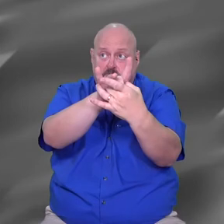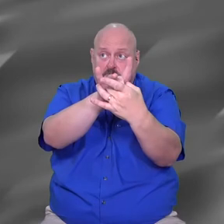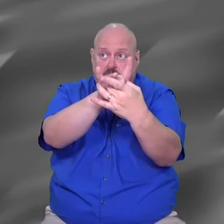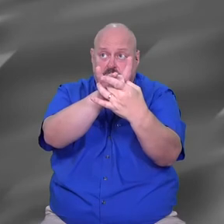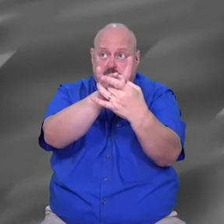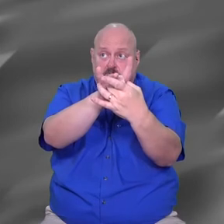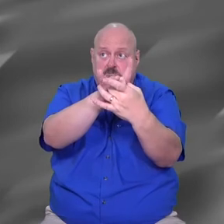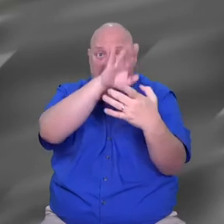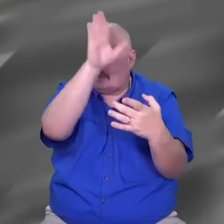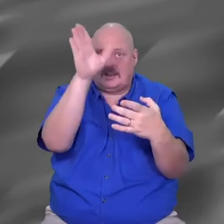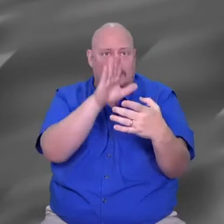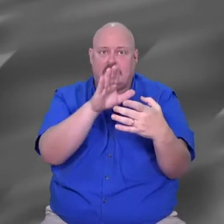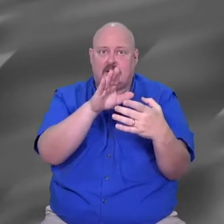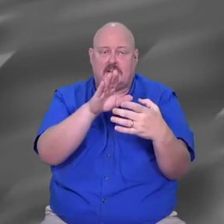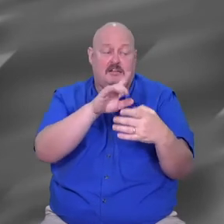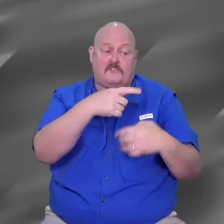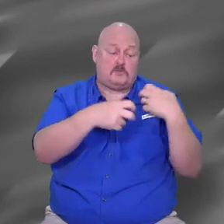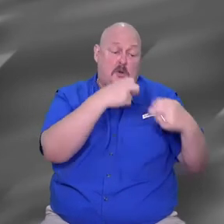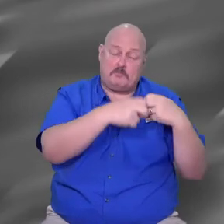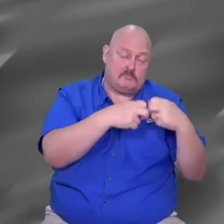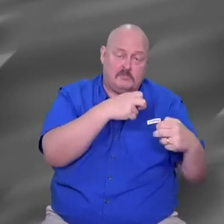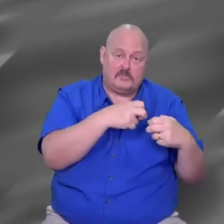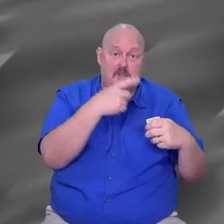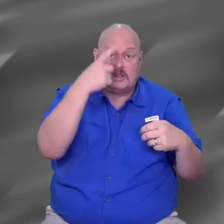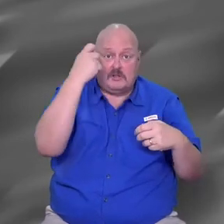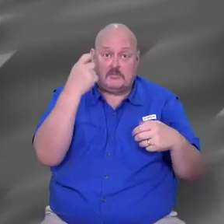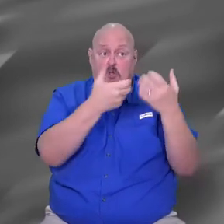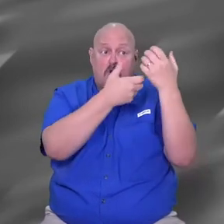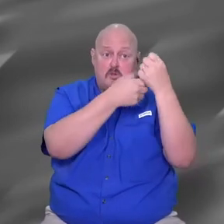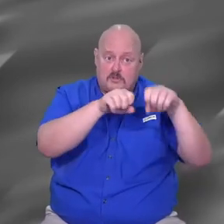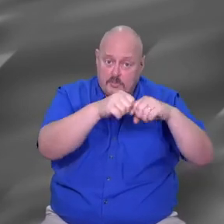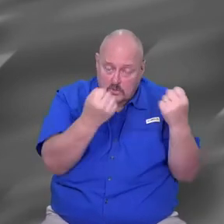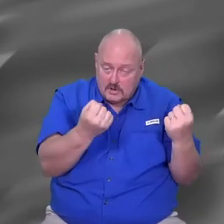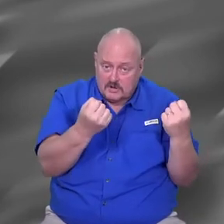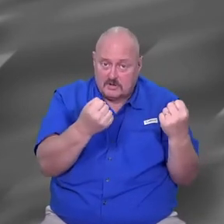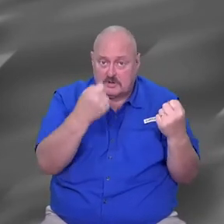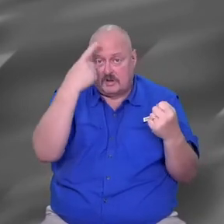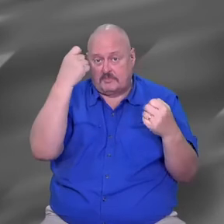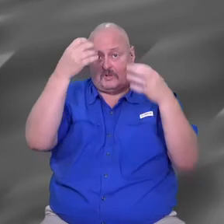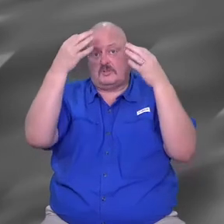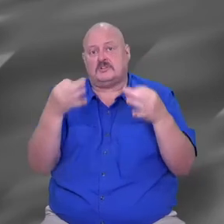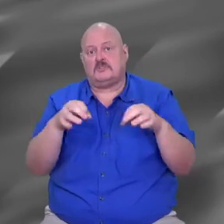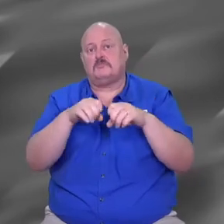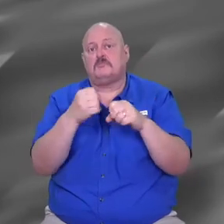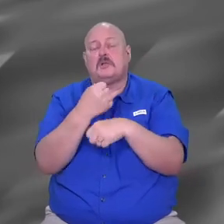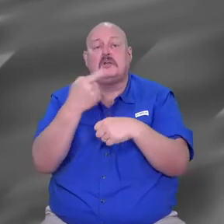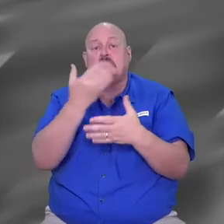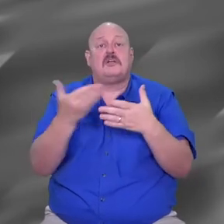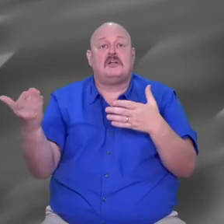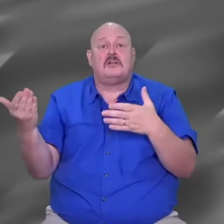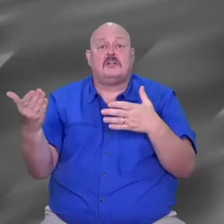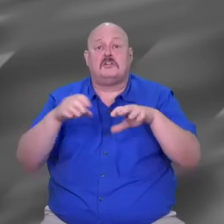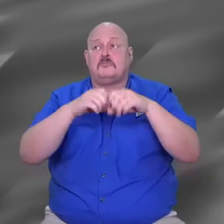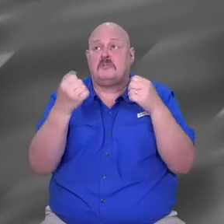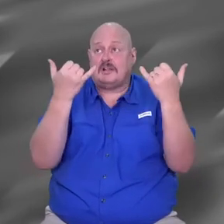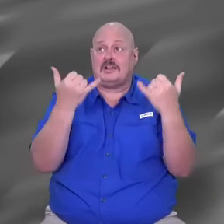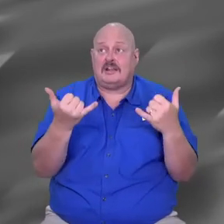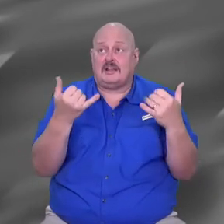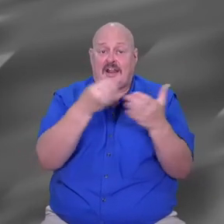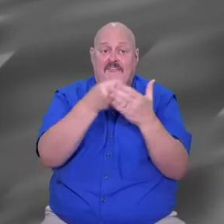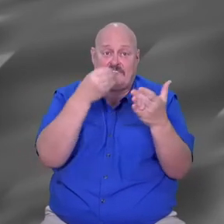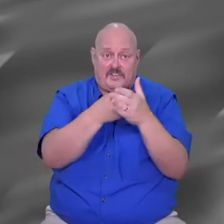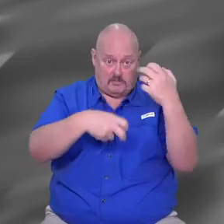See, it's never the initial problem, right? Because trust has been broken, because a decision is made, because things have been violated, now we have a